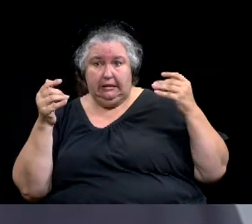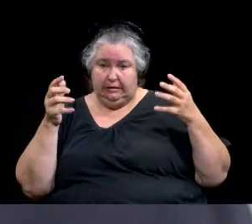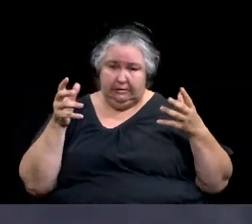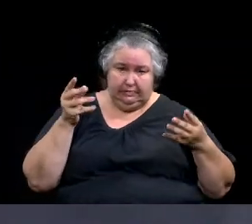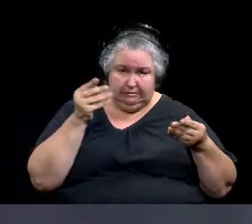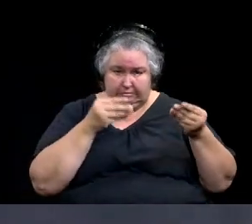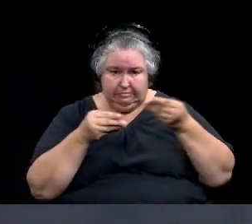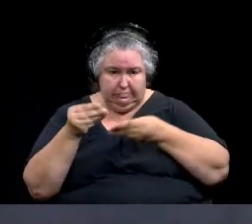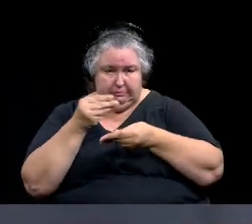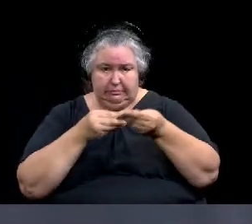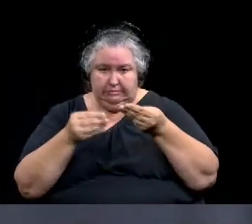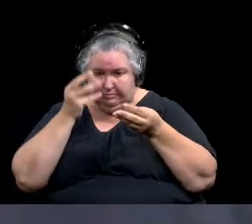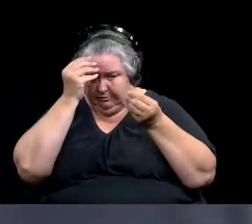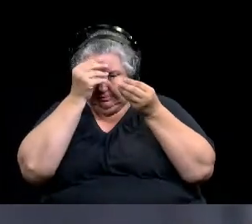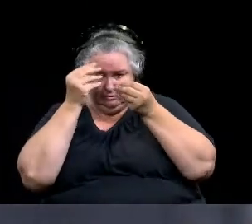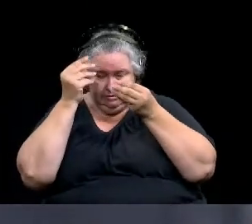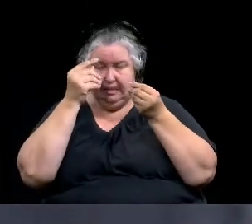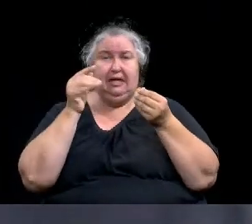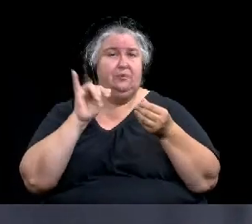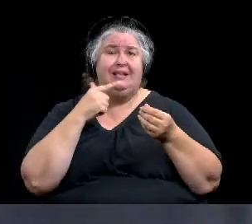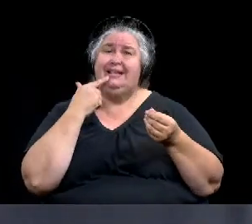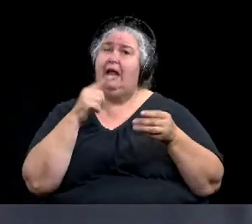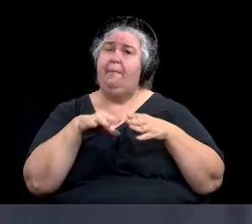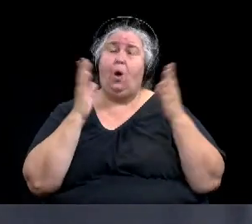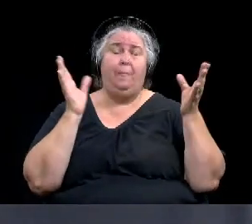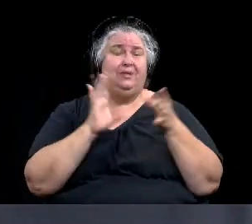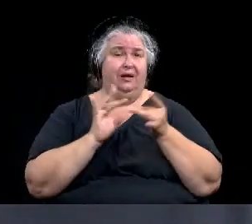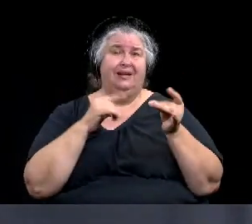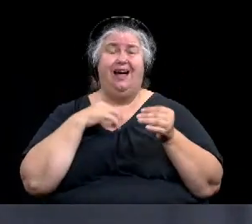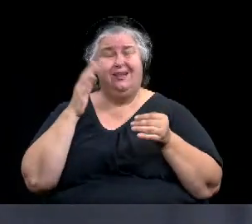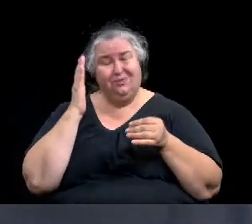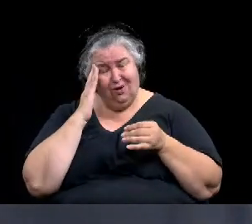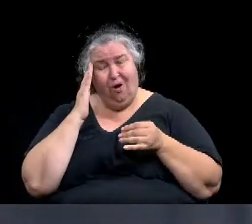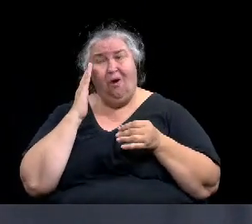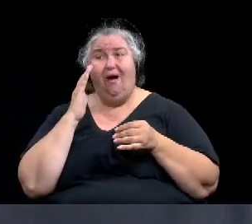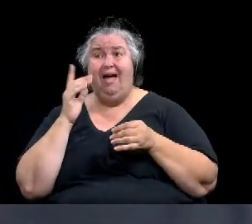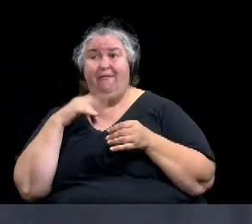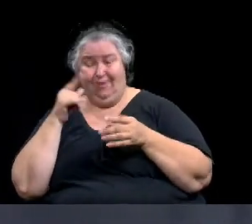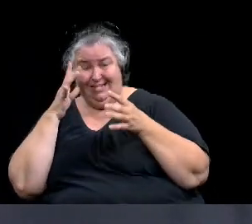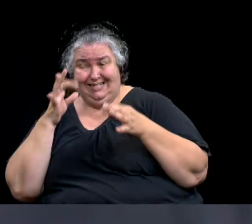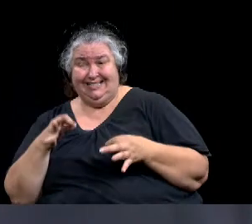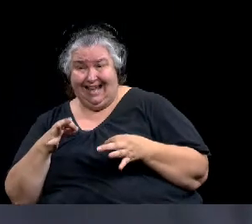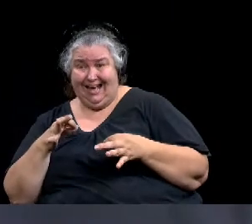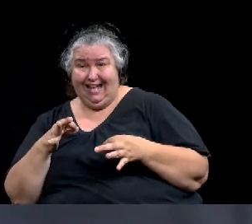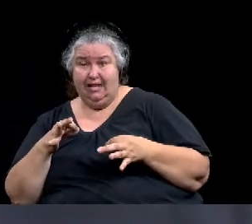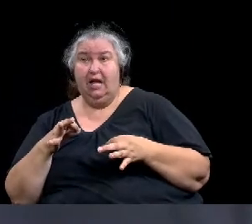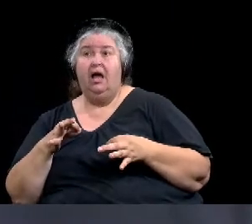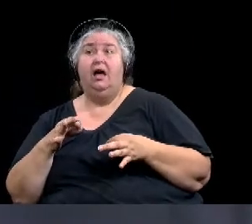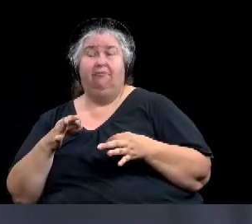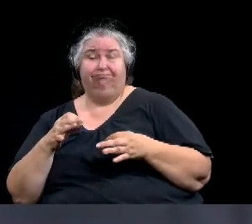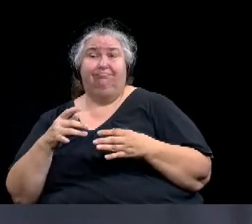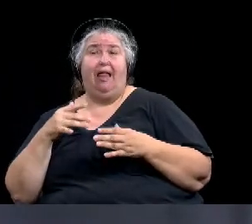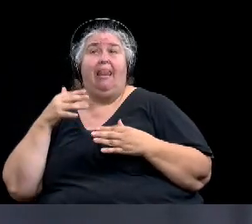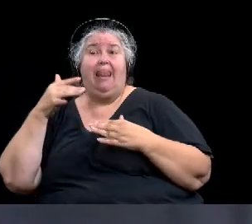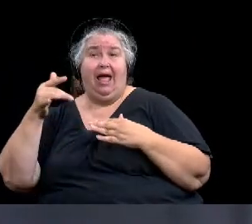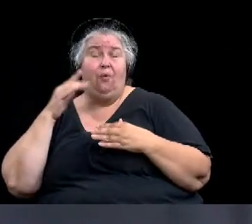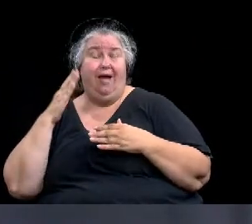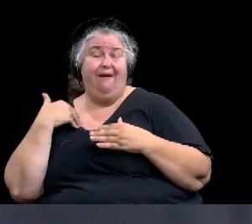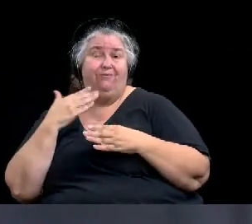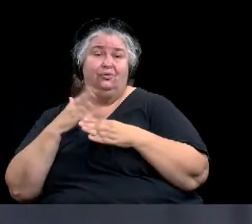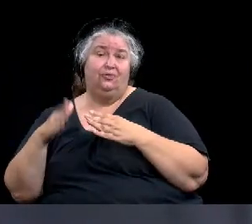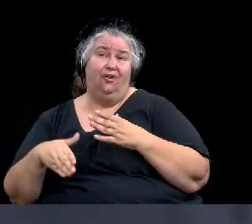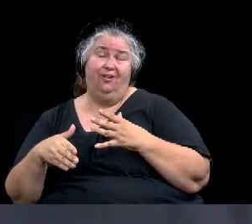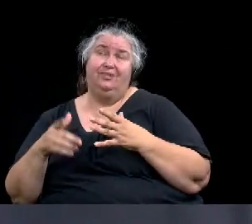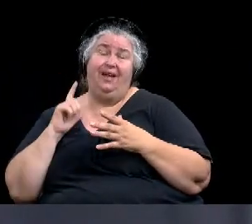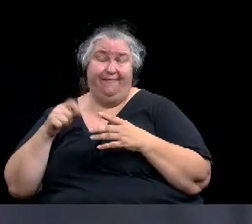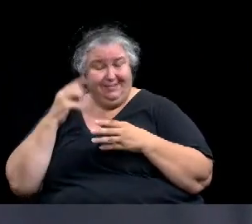initially, or on my opening comments, that there are consequences to everything that we do, and that we have to take those into consideration as well.